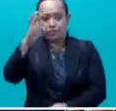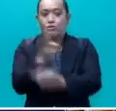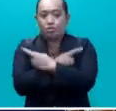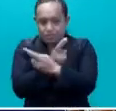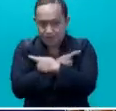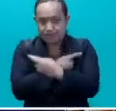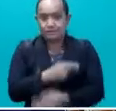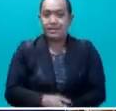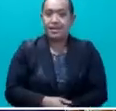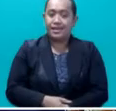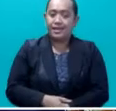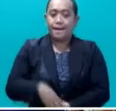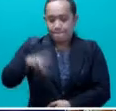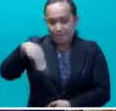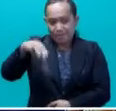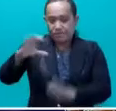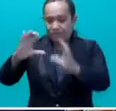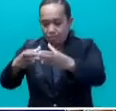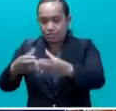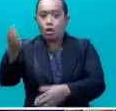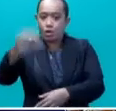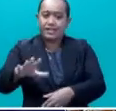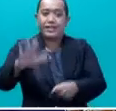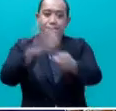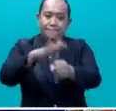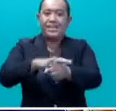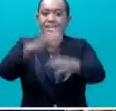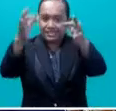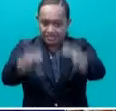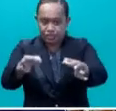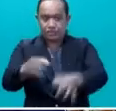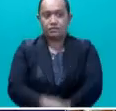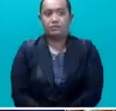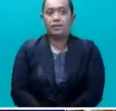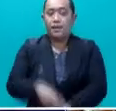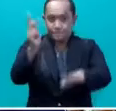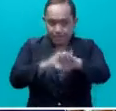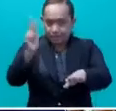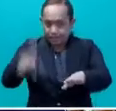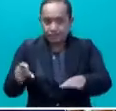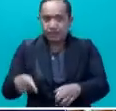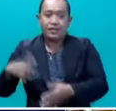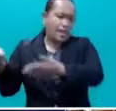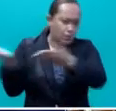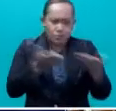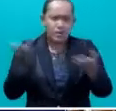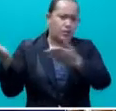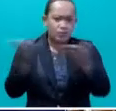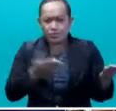of the council have made their decision. I mean, look at this parliament. In this parliament, whatever we bring up, however